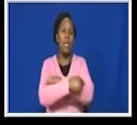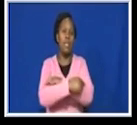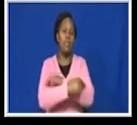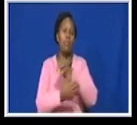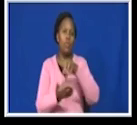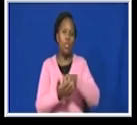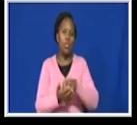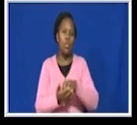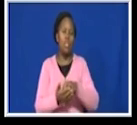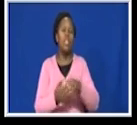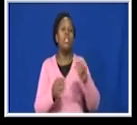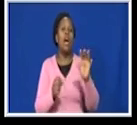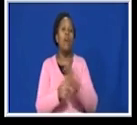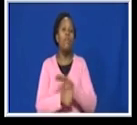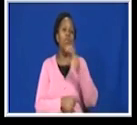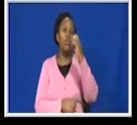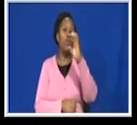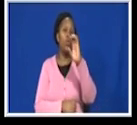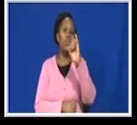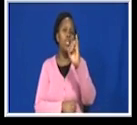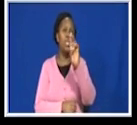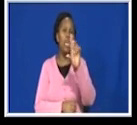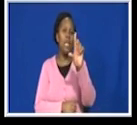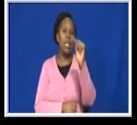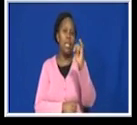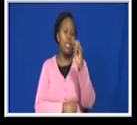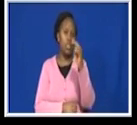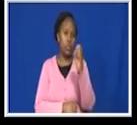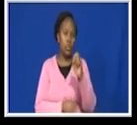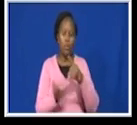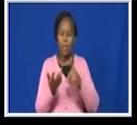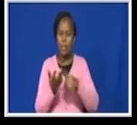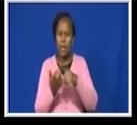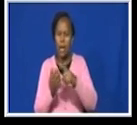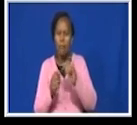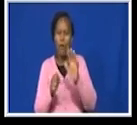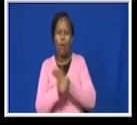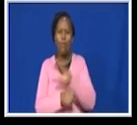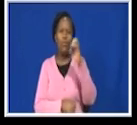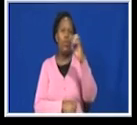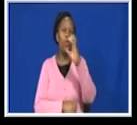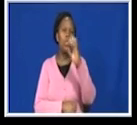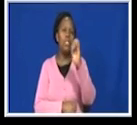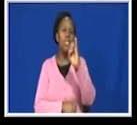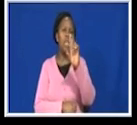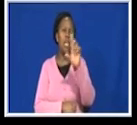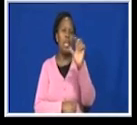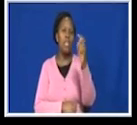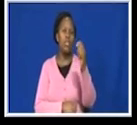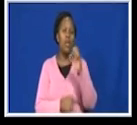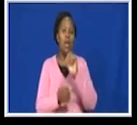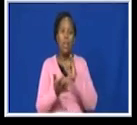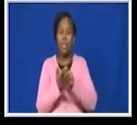a full oscillation. So we are going to look out for the number of full oscillations that is